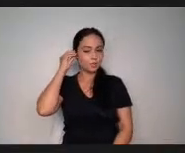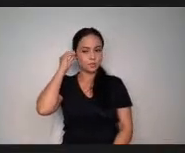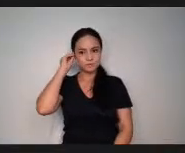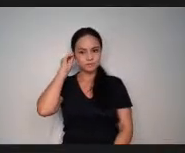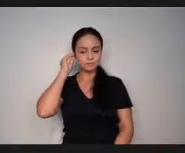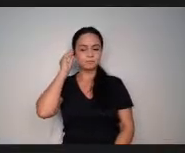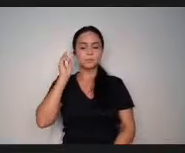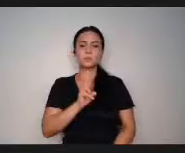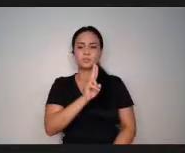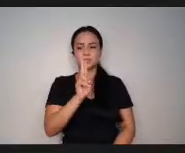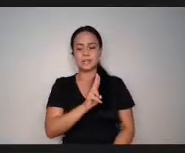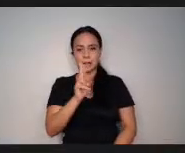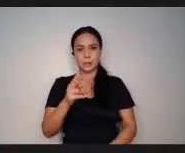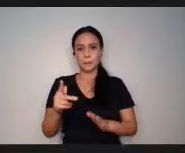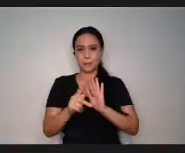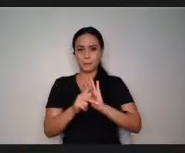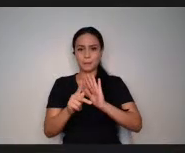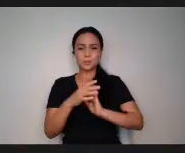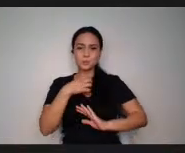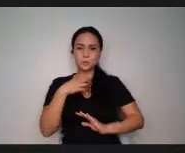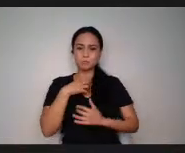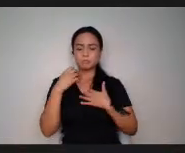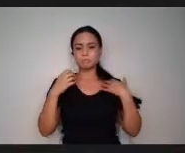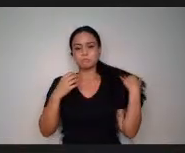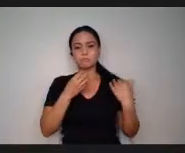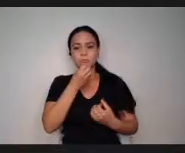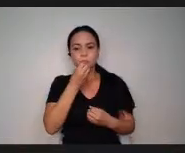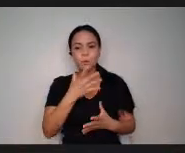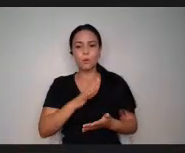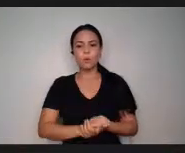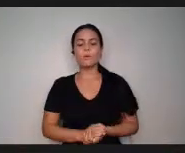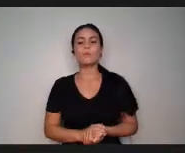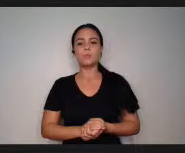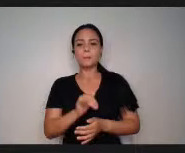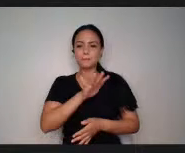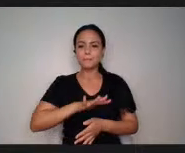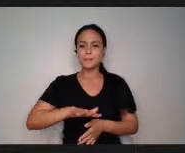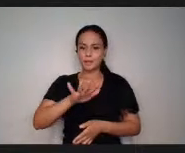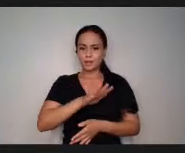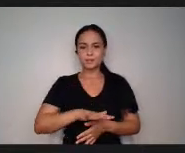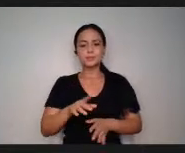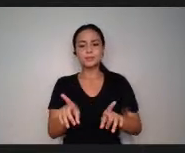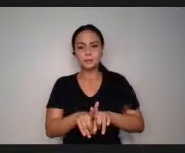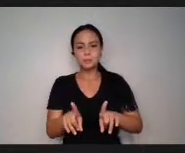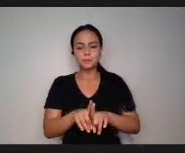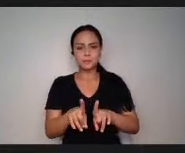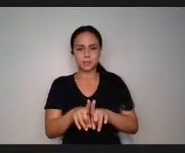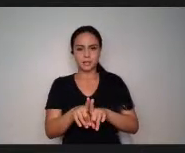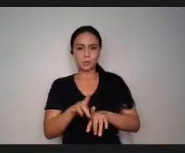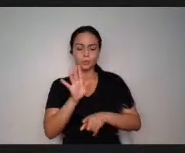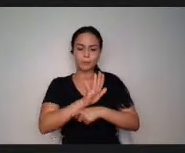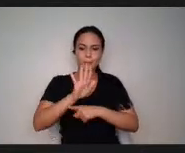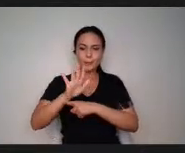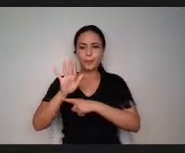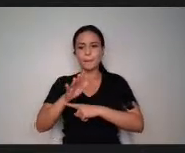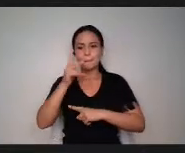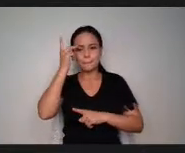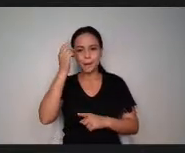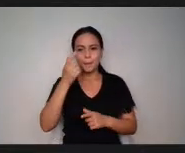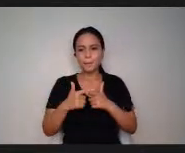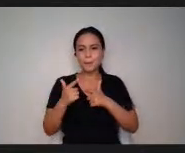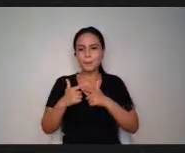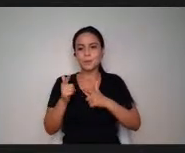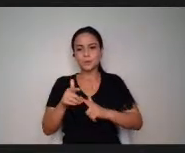job. Job strain is a major contributor to heart disease and stroke, also depression. So you can see